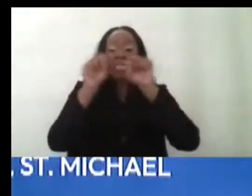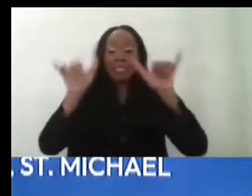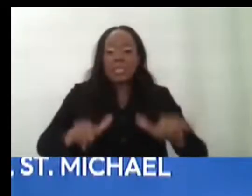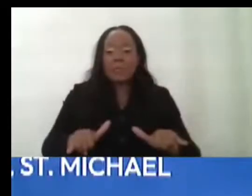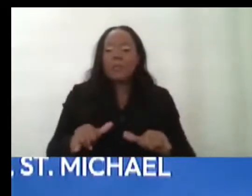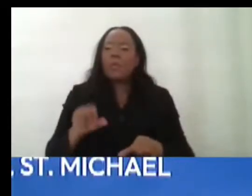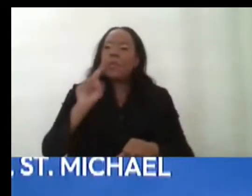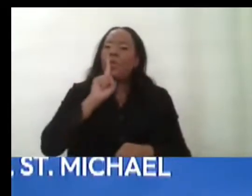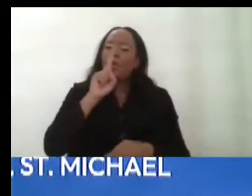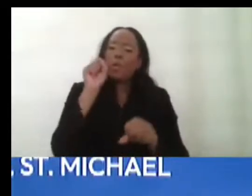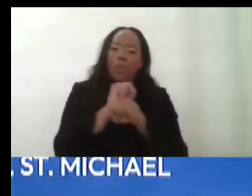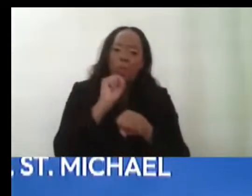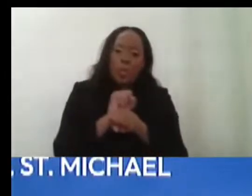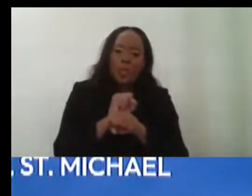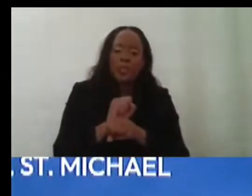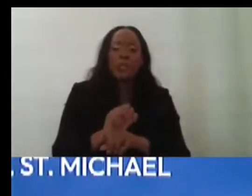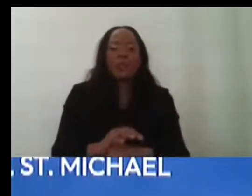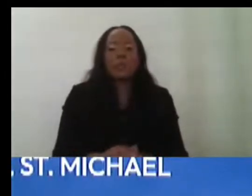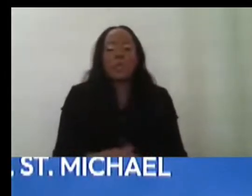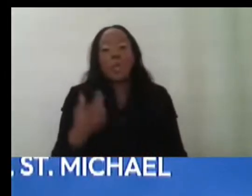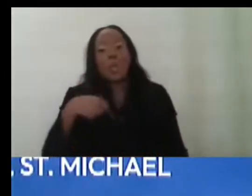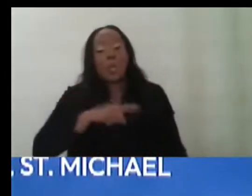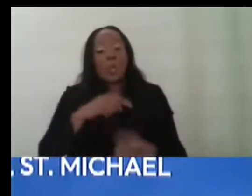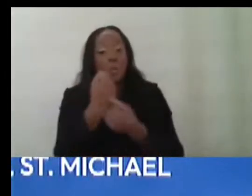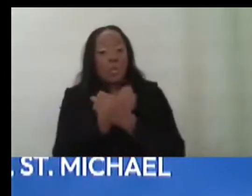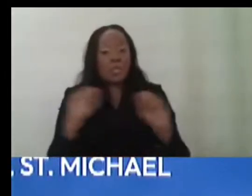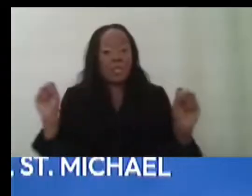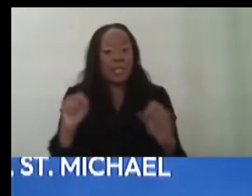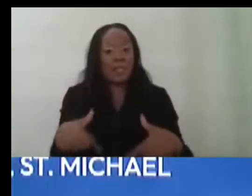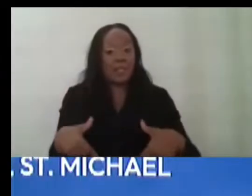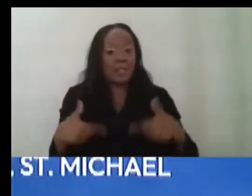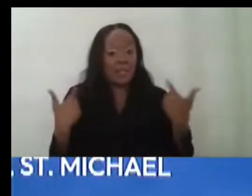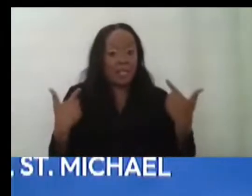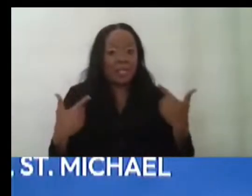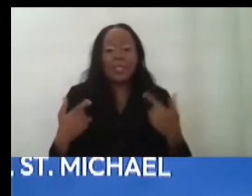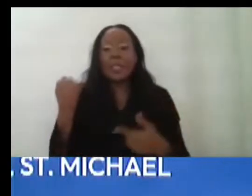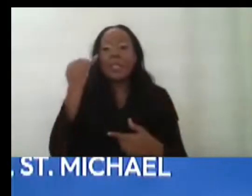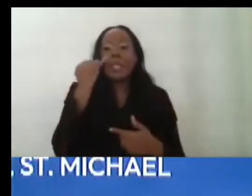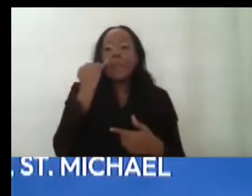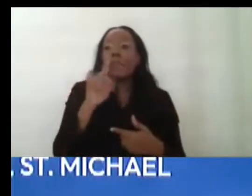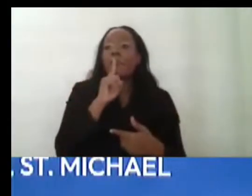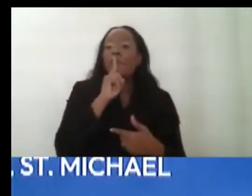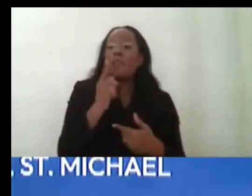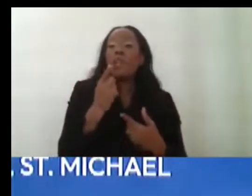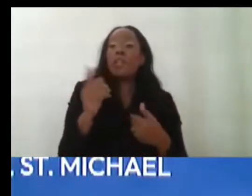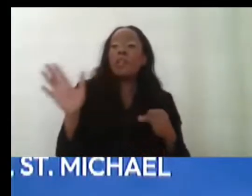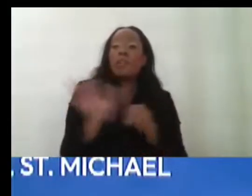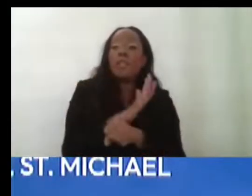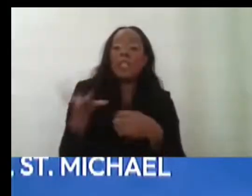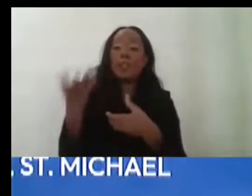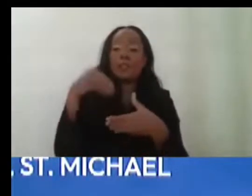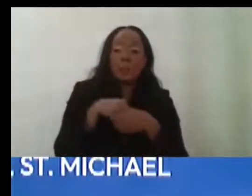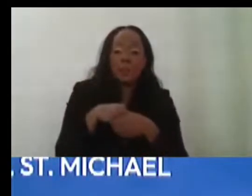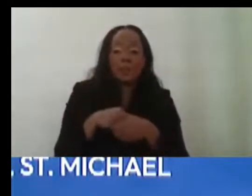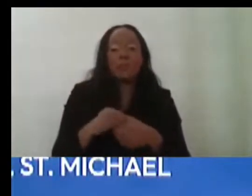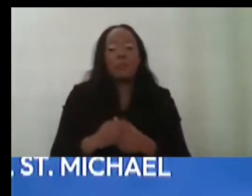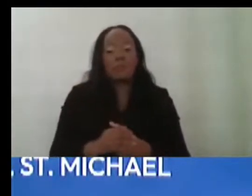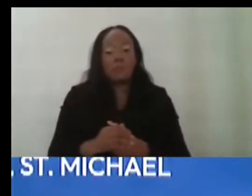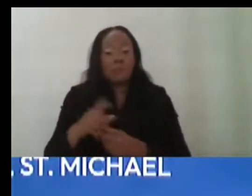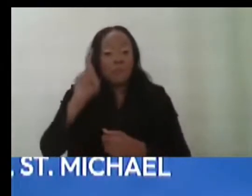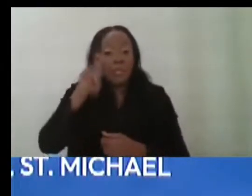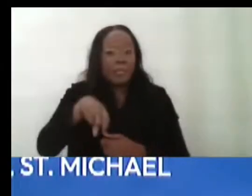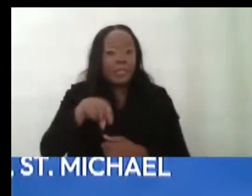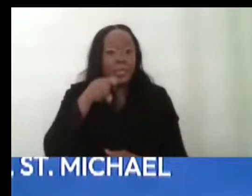potentially saving lives once we actively play our part. We need you, the public,